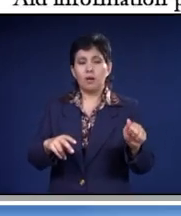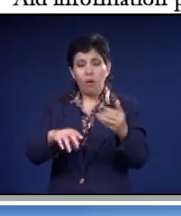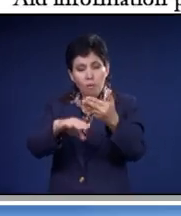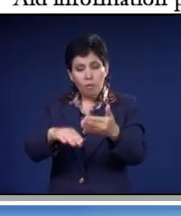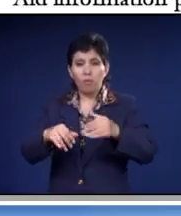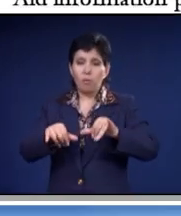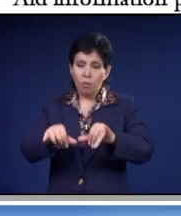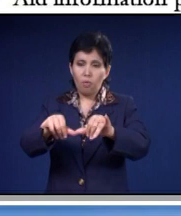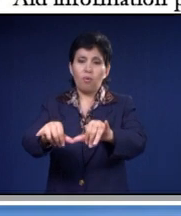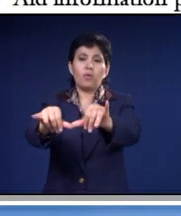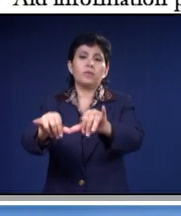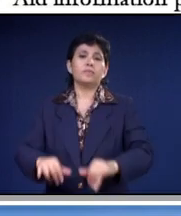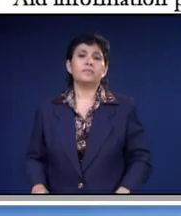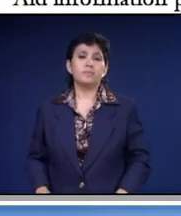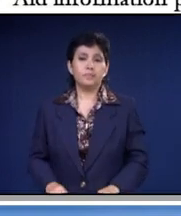time.